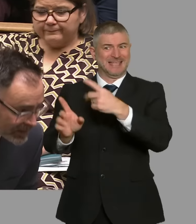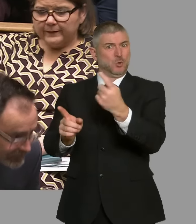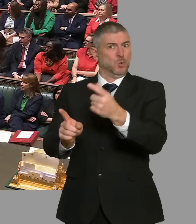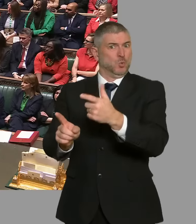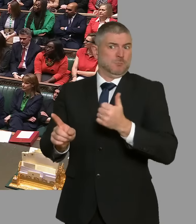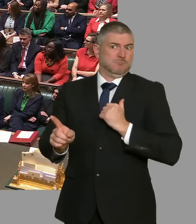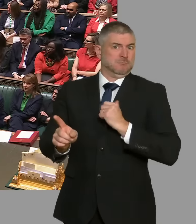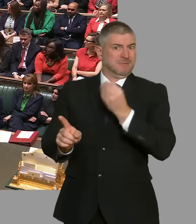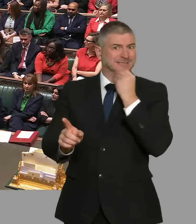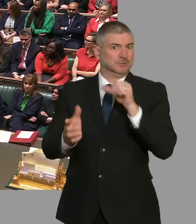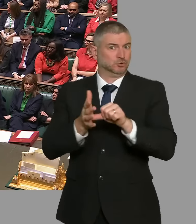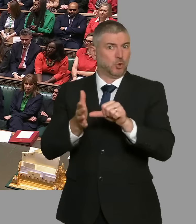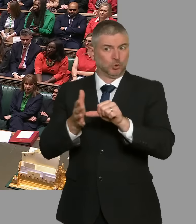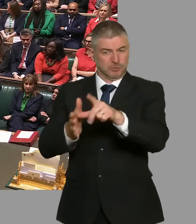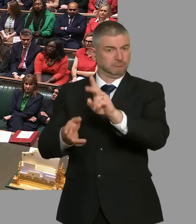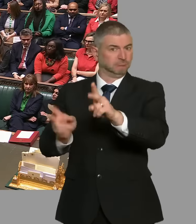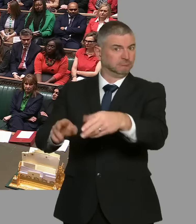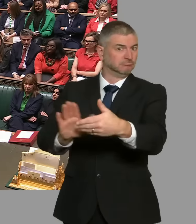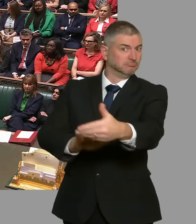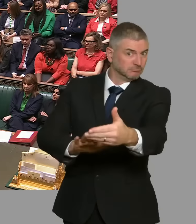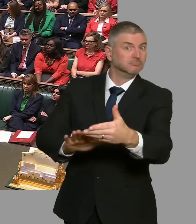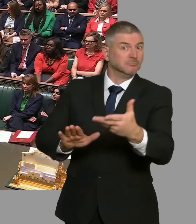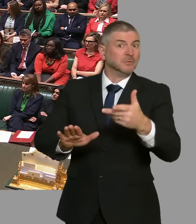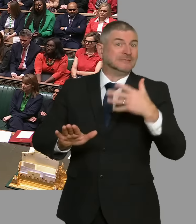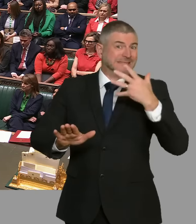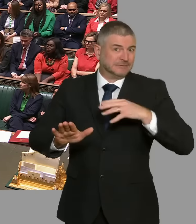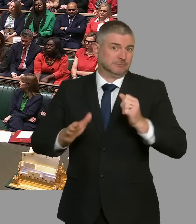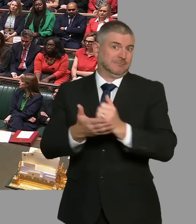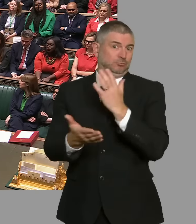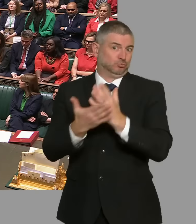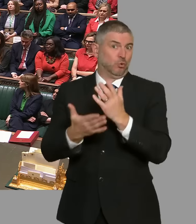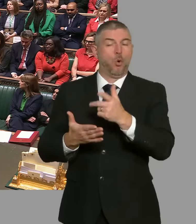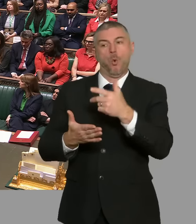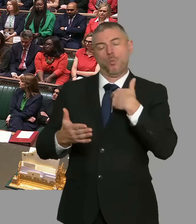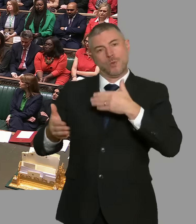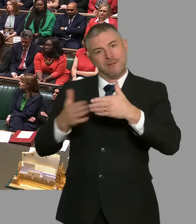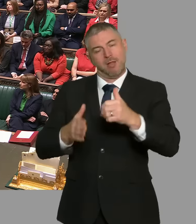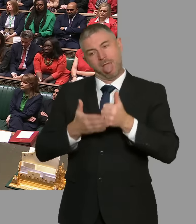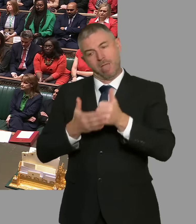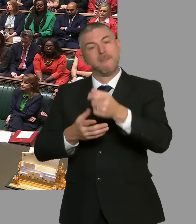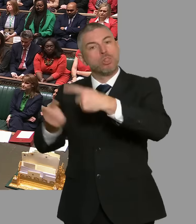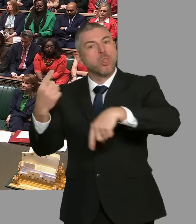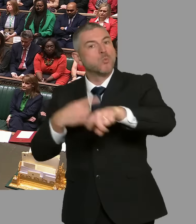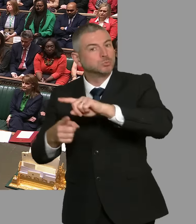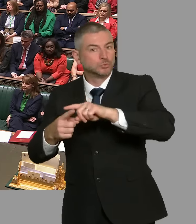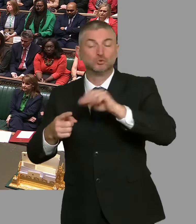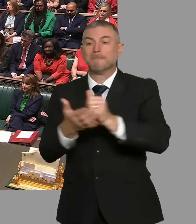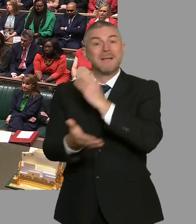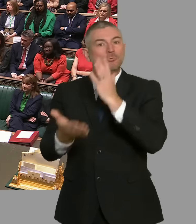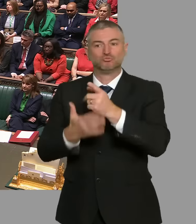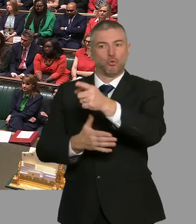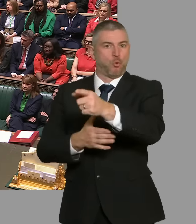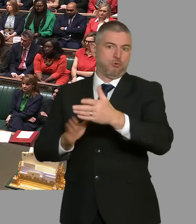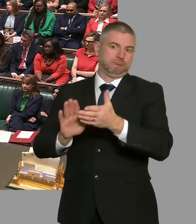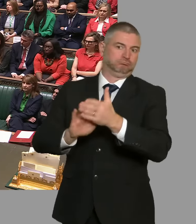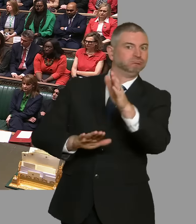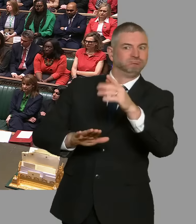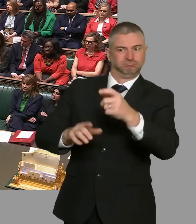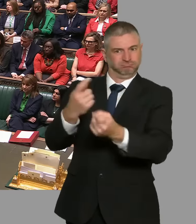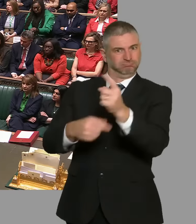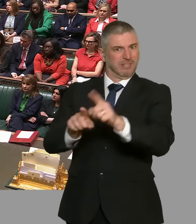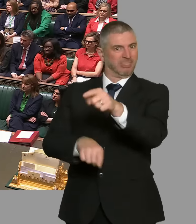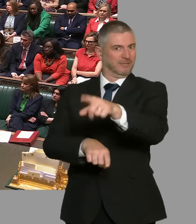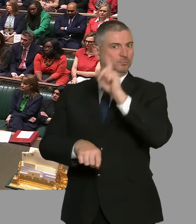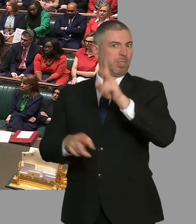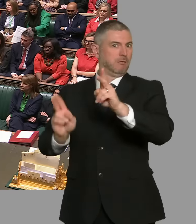terminal illness? Well, first, my thoughts are with Lily and her family, and the details he